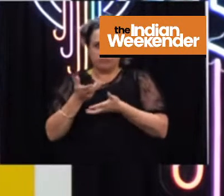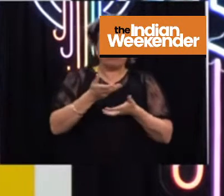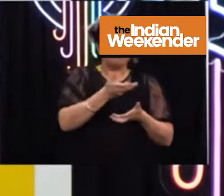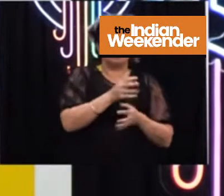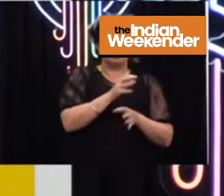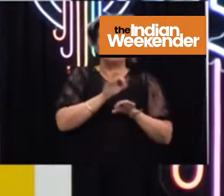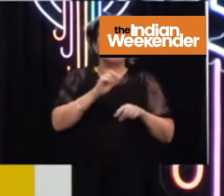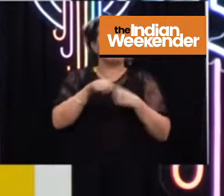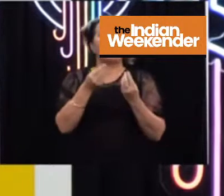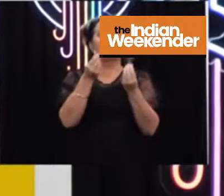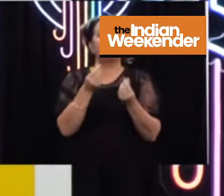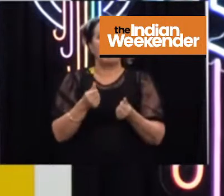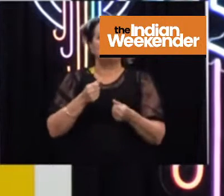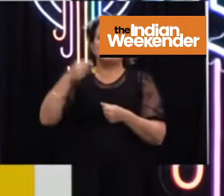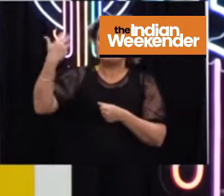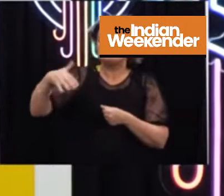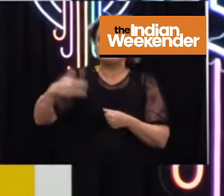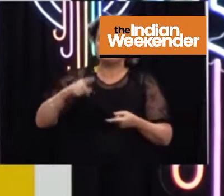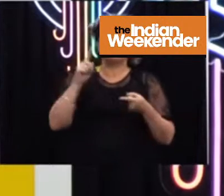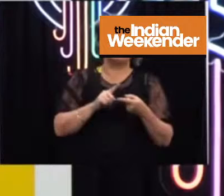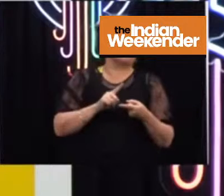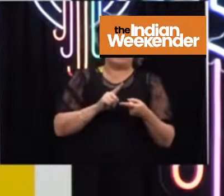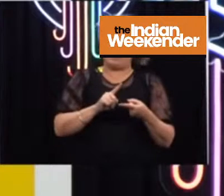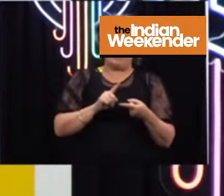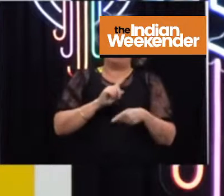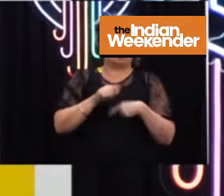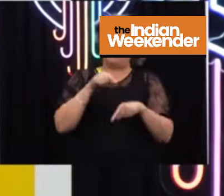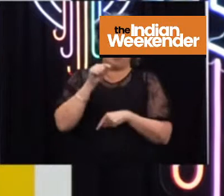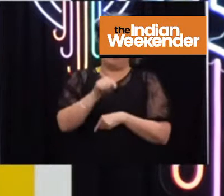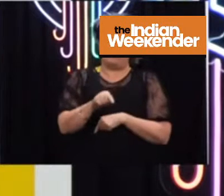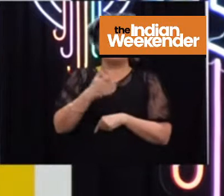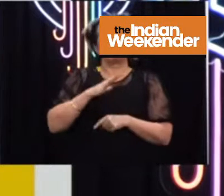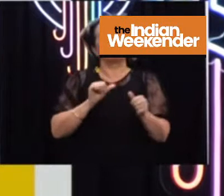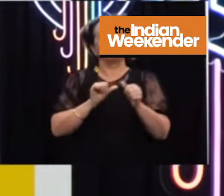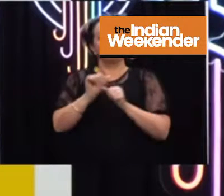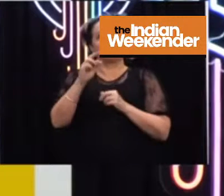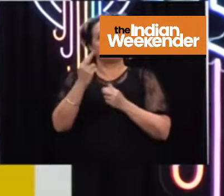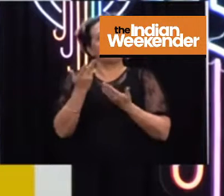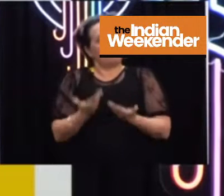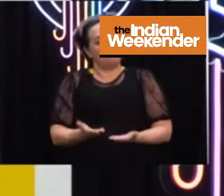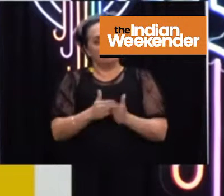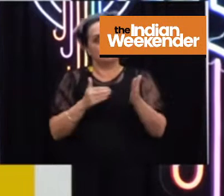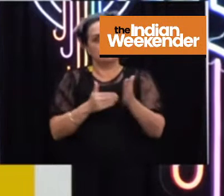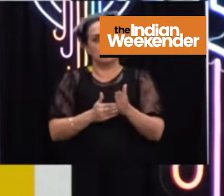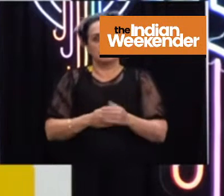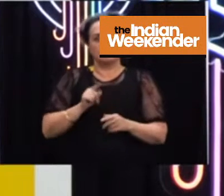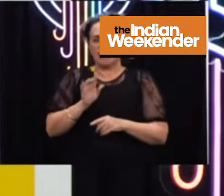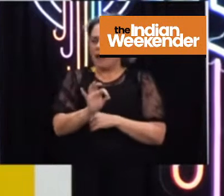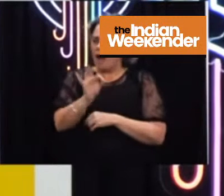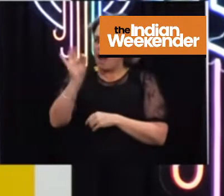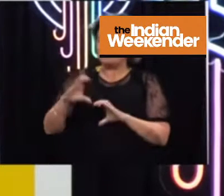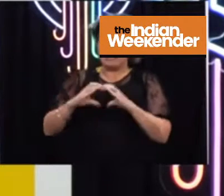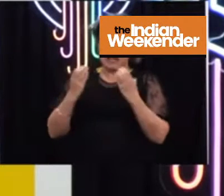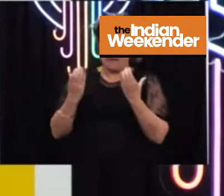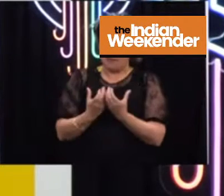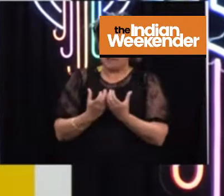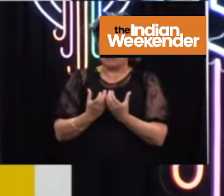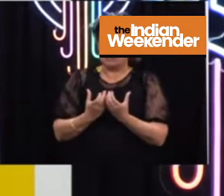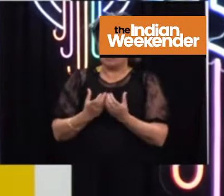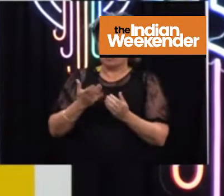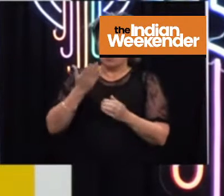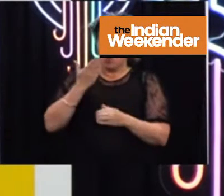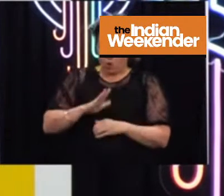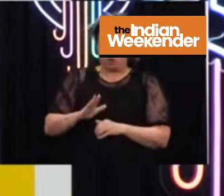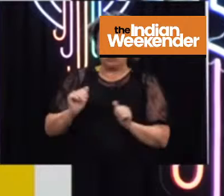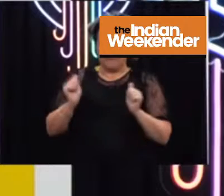not price point. We wanted the best vaccines possible for New Zealanders. But the Cabinet did make a conscious choice to try for those early